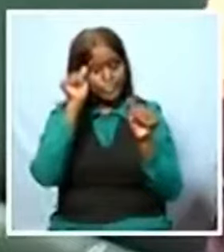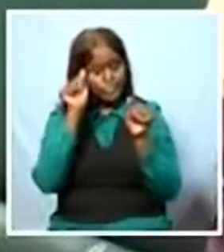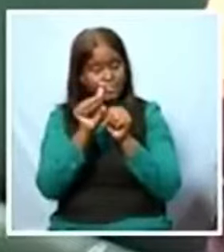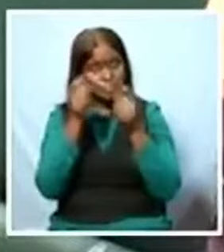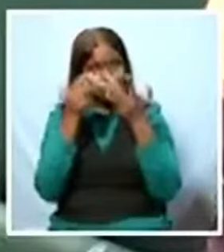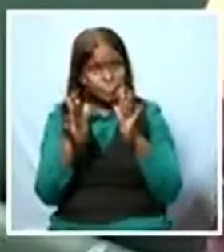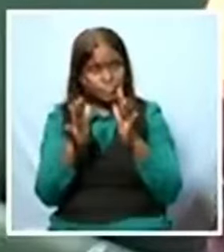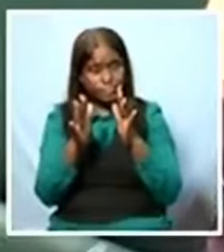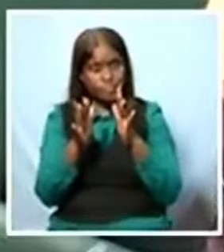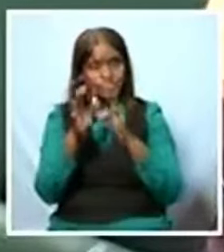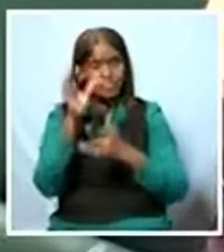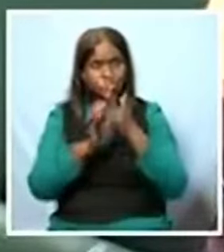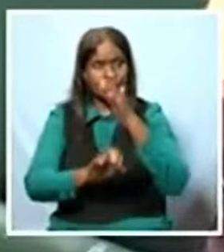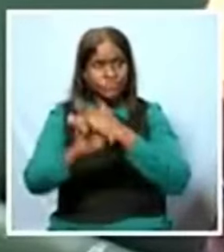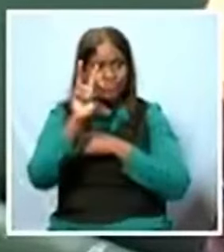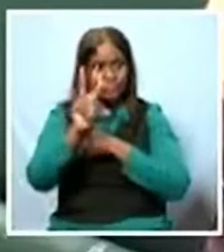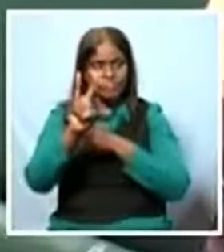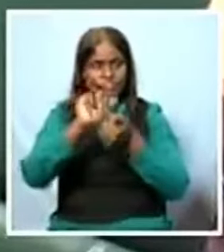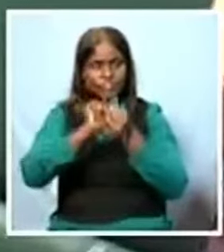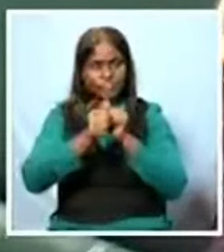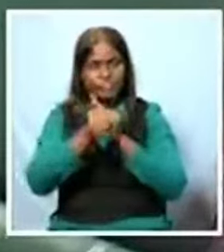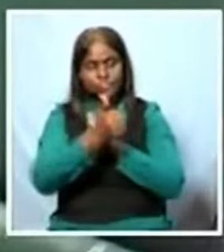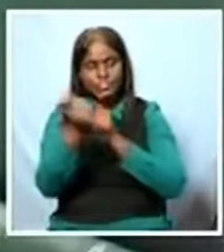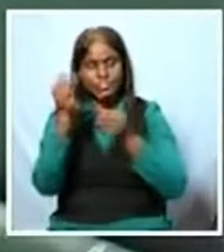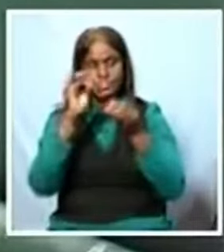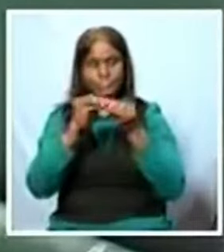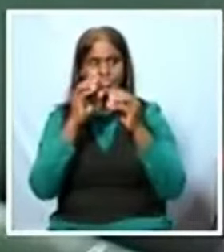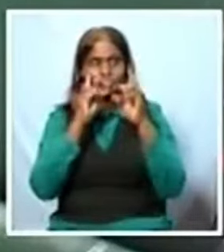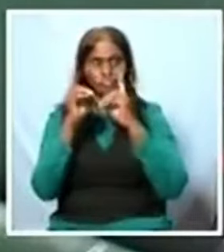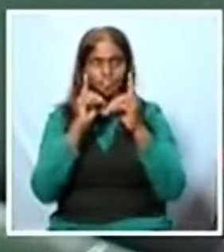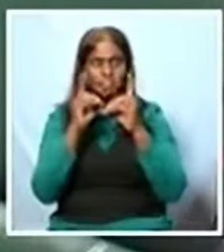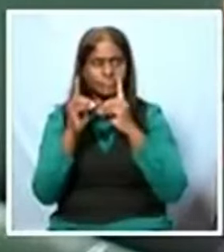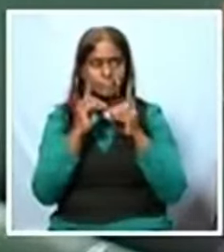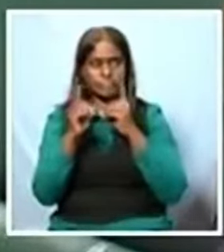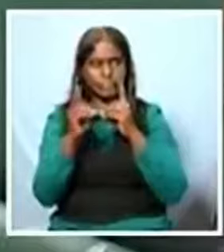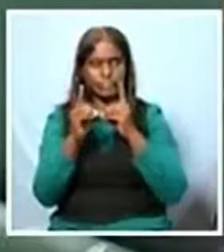to. Clause 2 as amended. Any further debate?